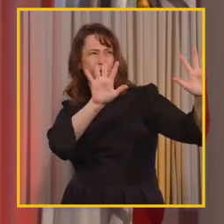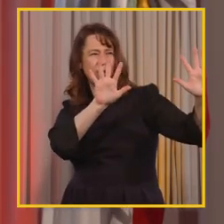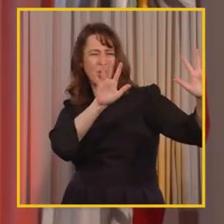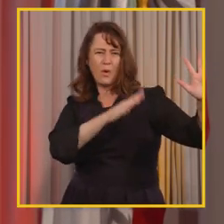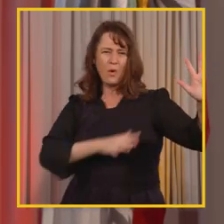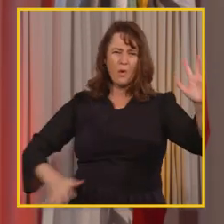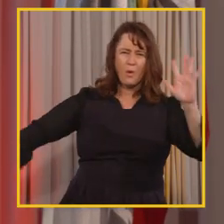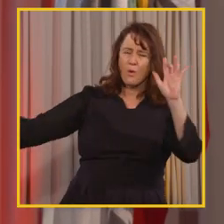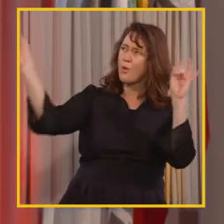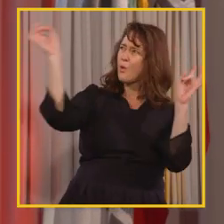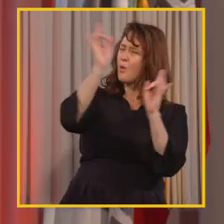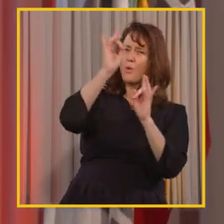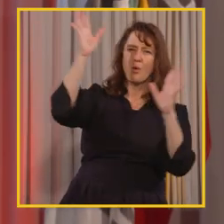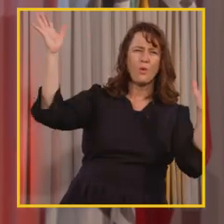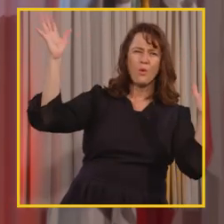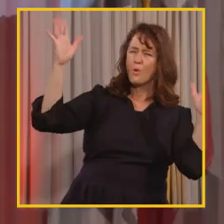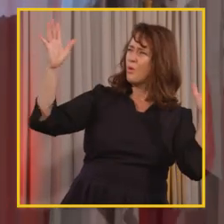the